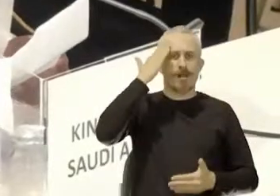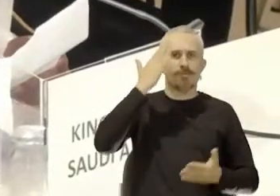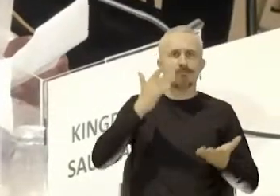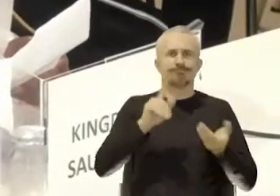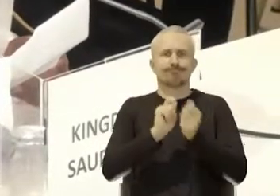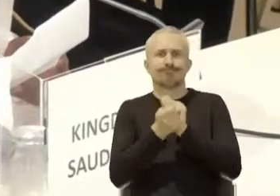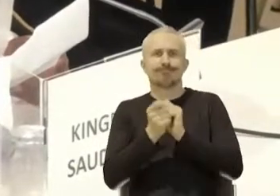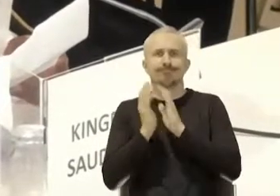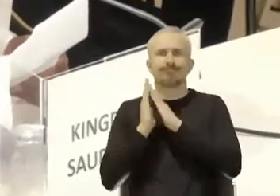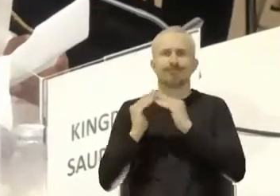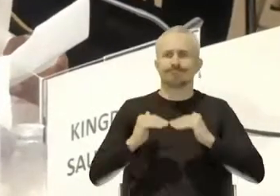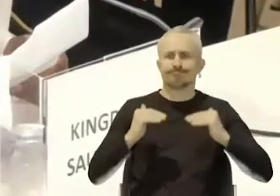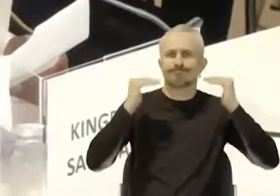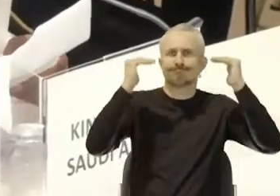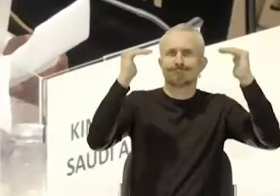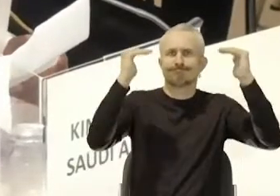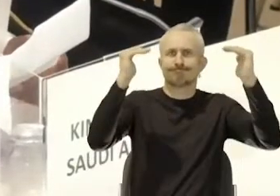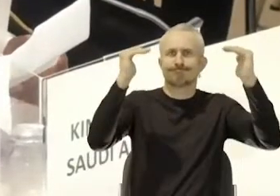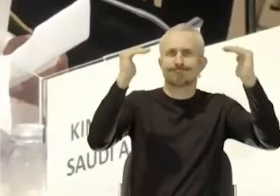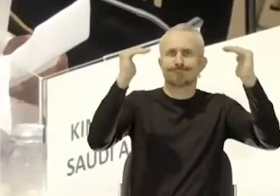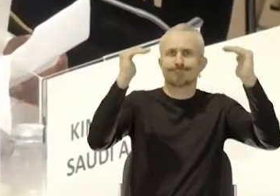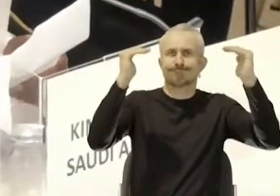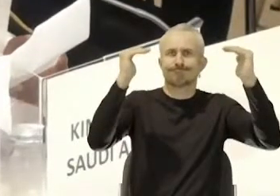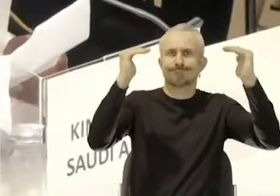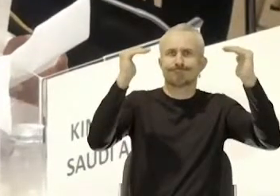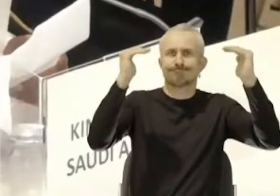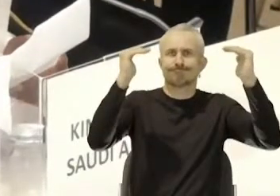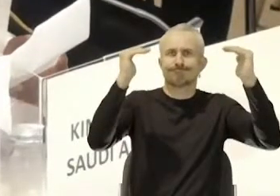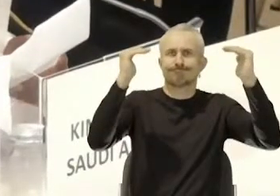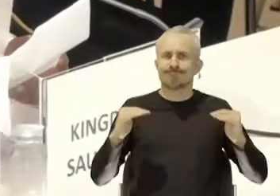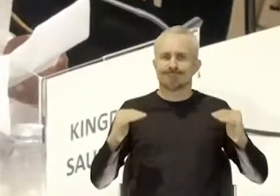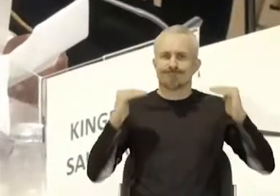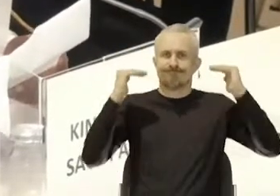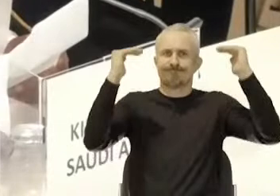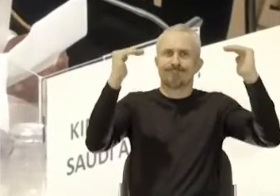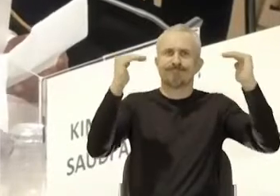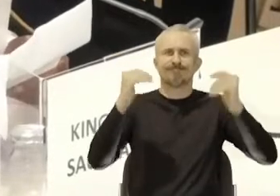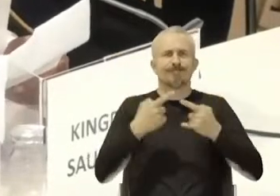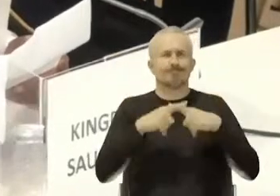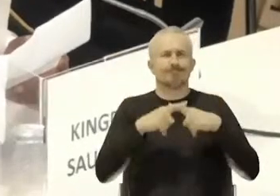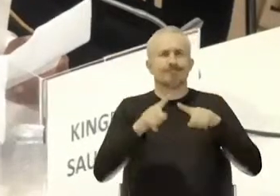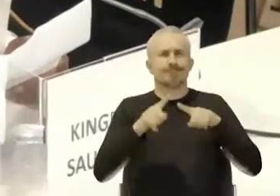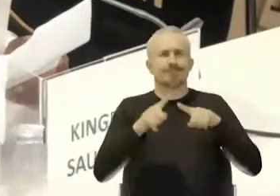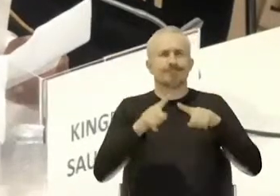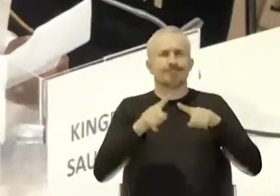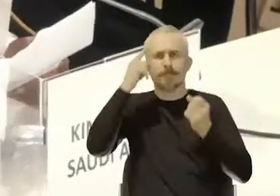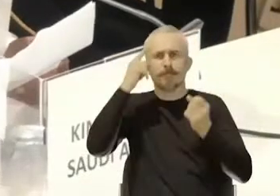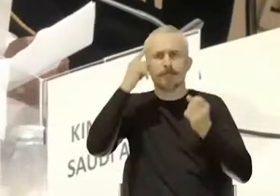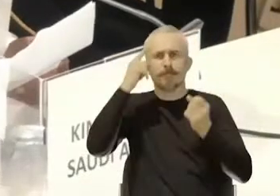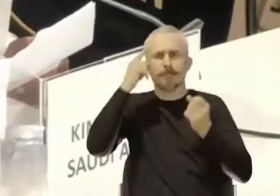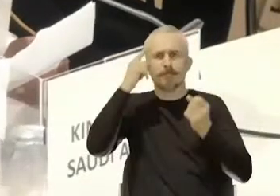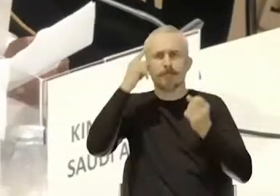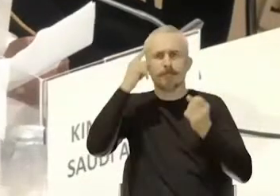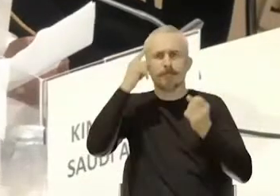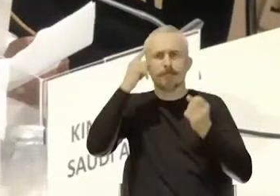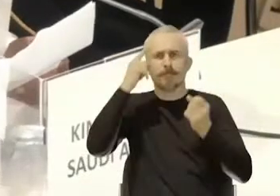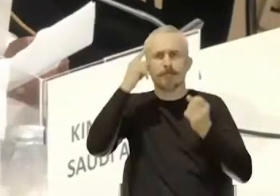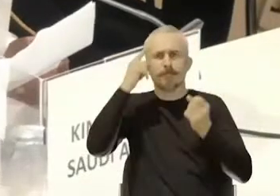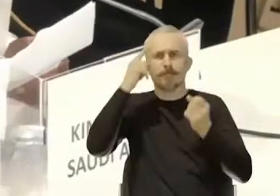affordable housing. And for that end, we've been driving